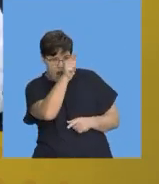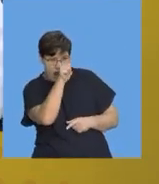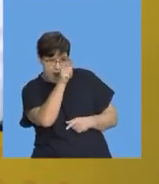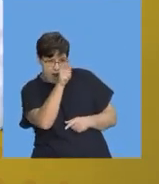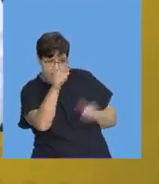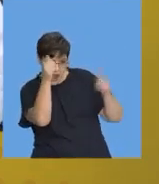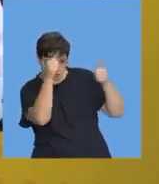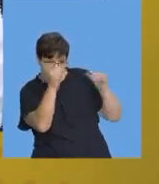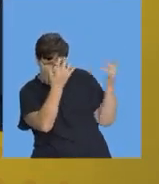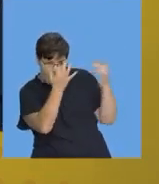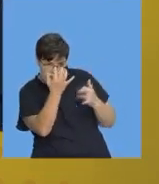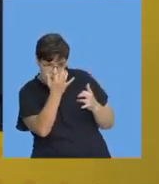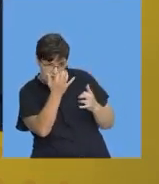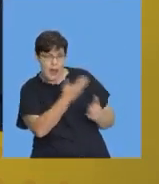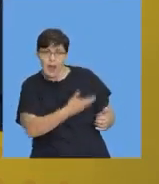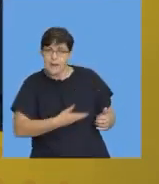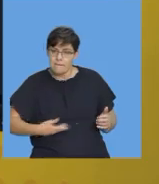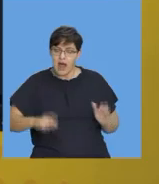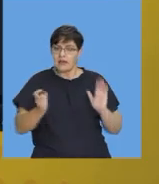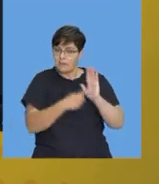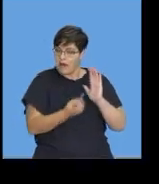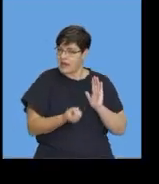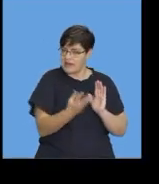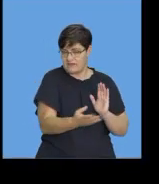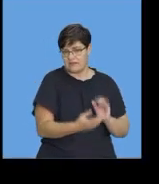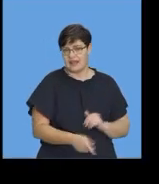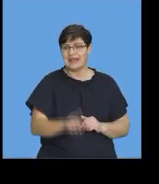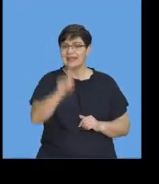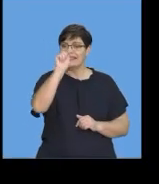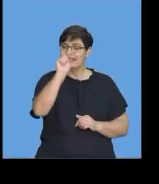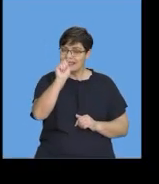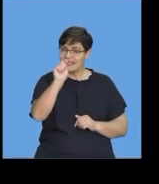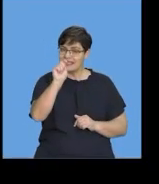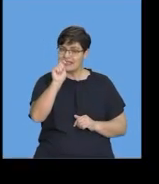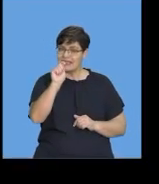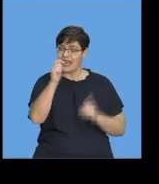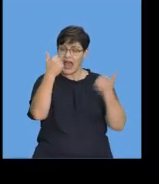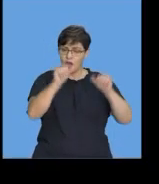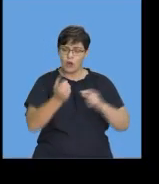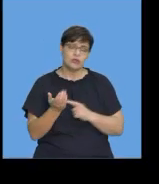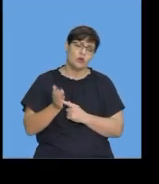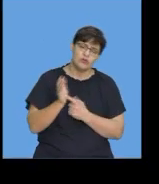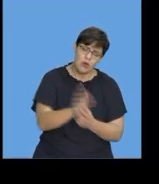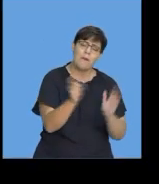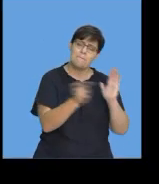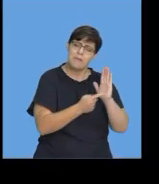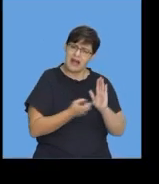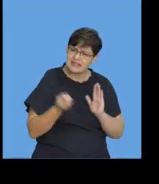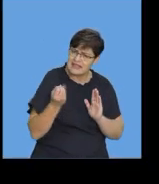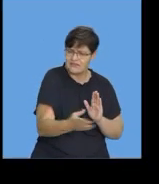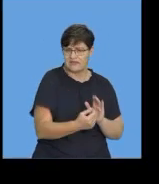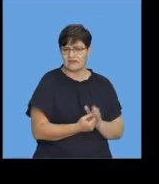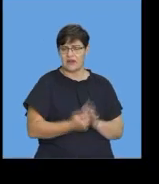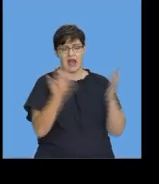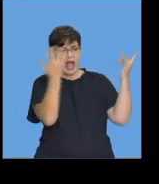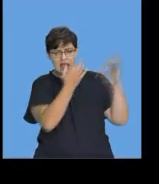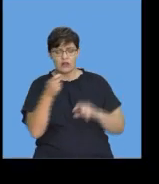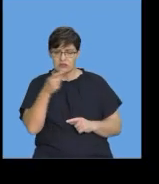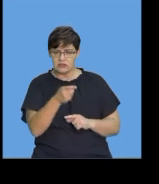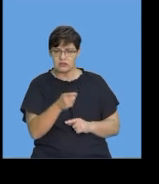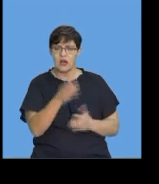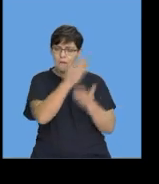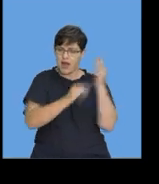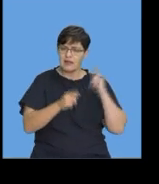for calculations. So this T account is a calculation. This calculation that you see here would form part